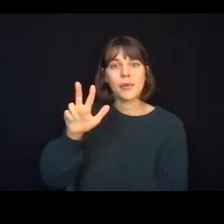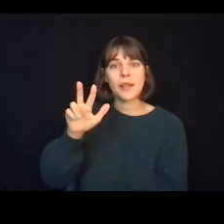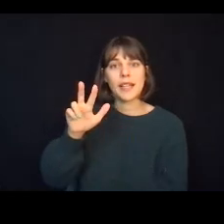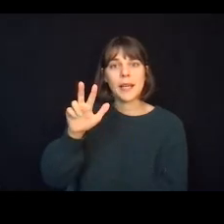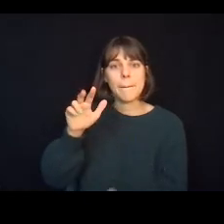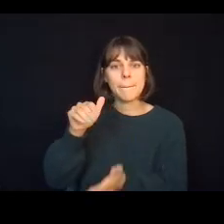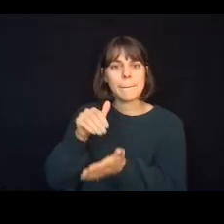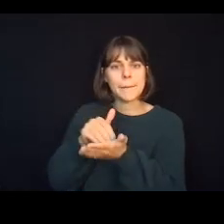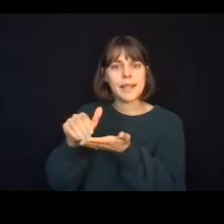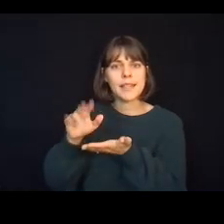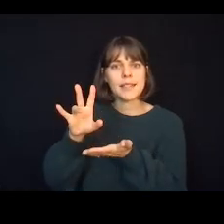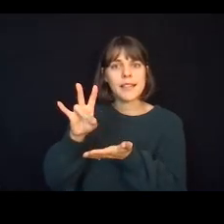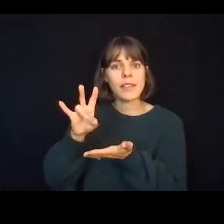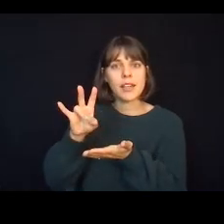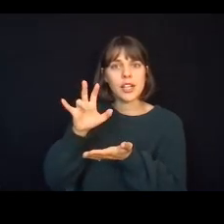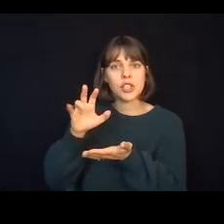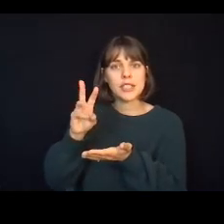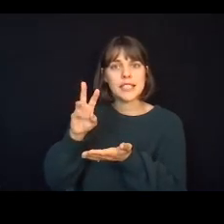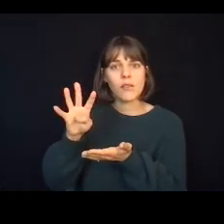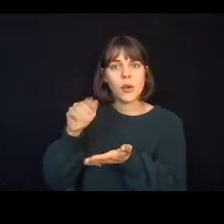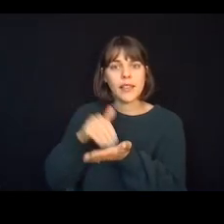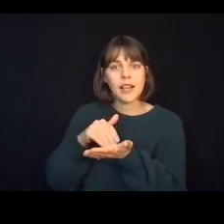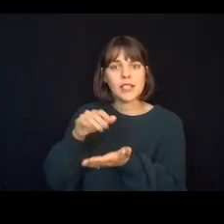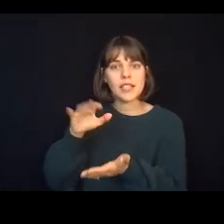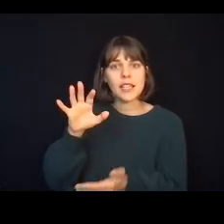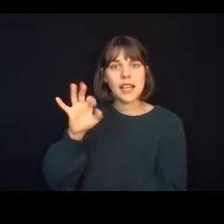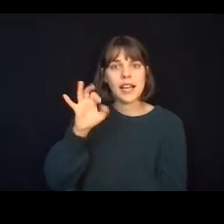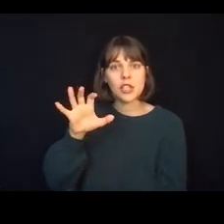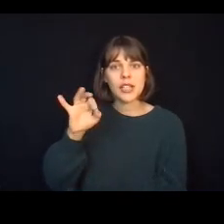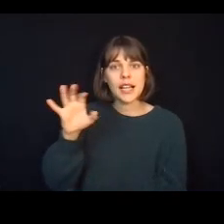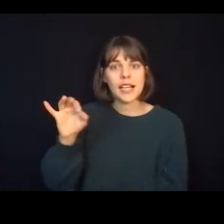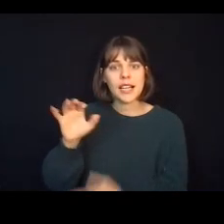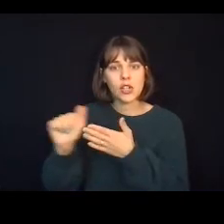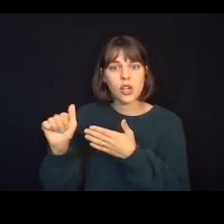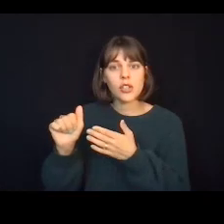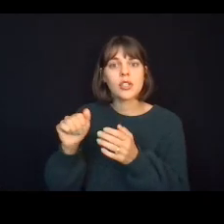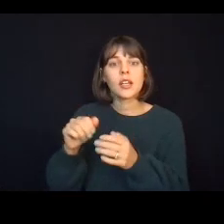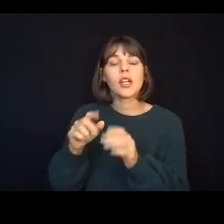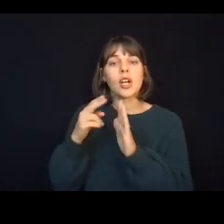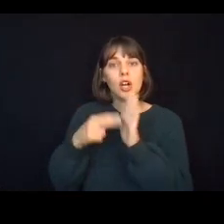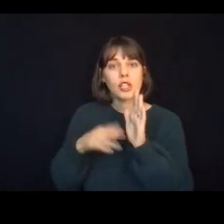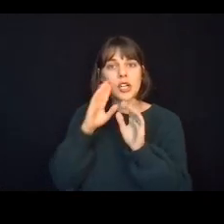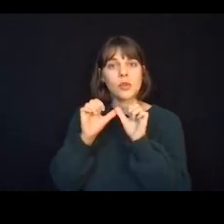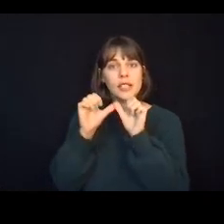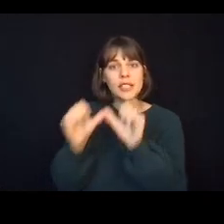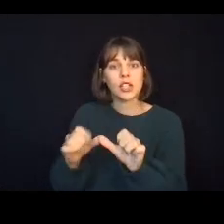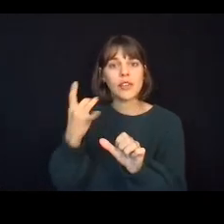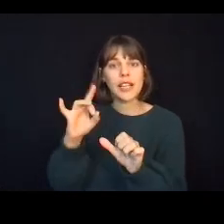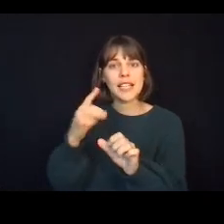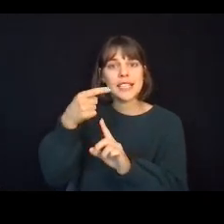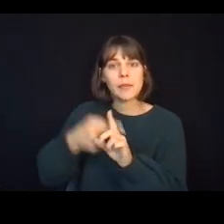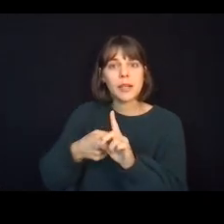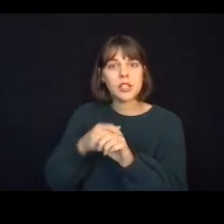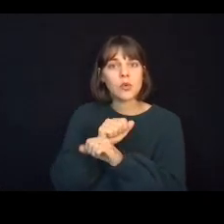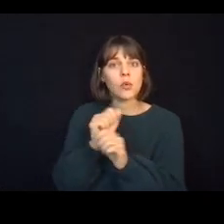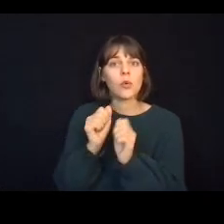$3,764,999. The contract duration will be over 18 months with no renewal options. Any